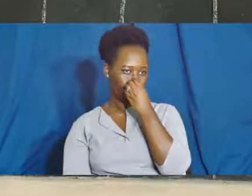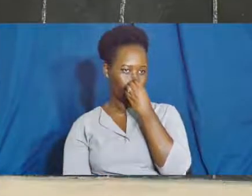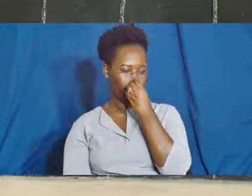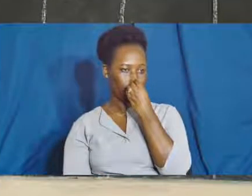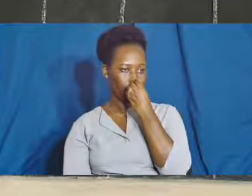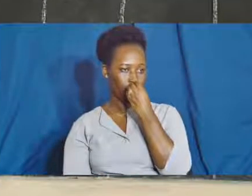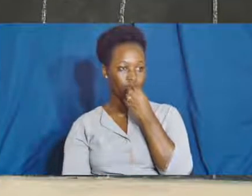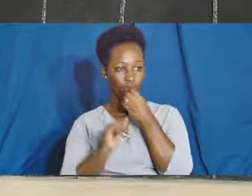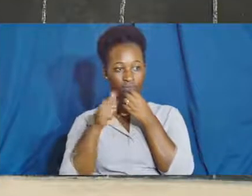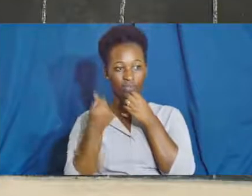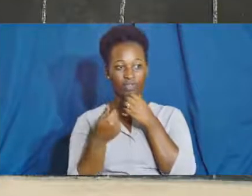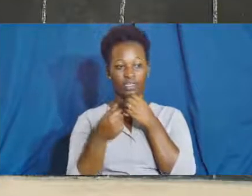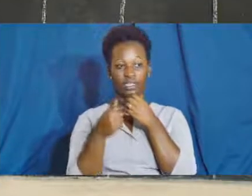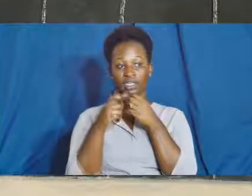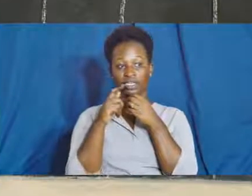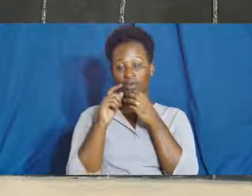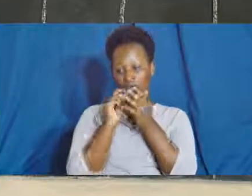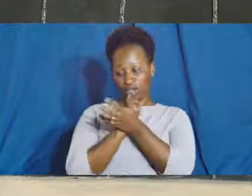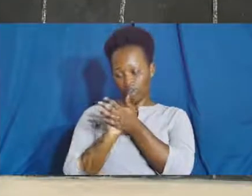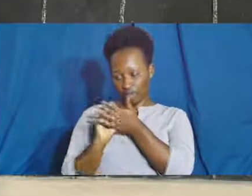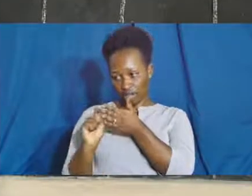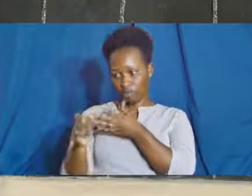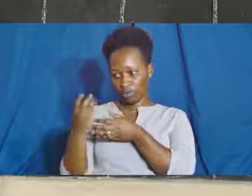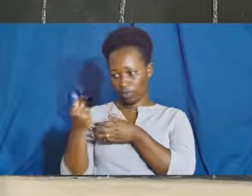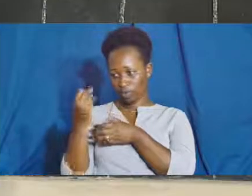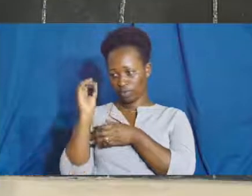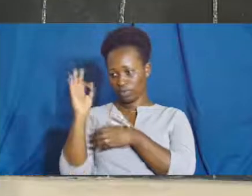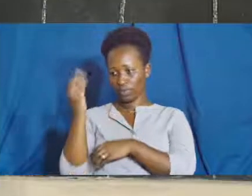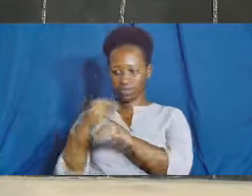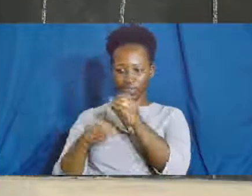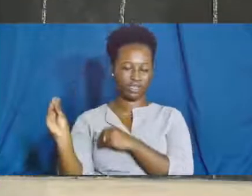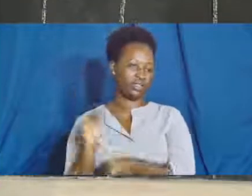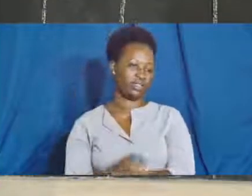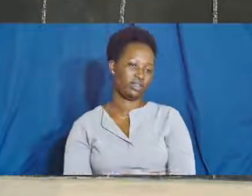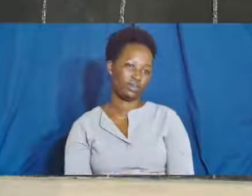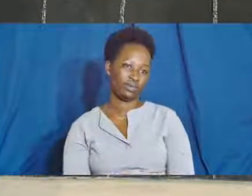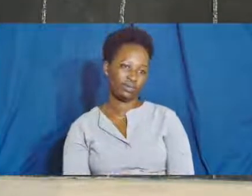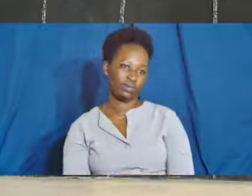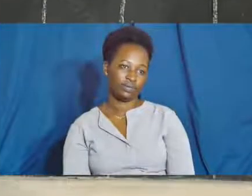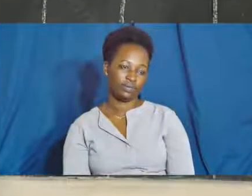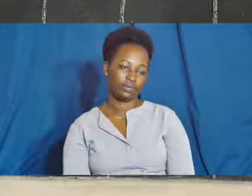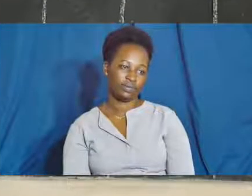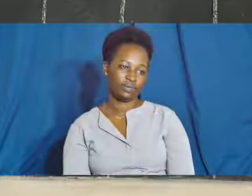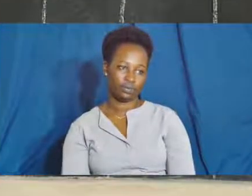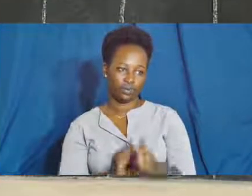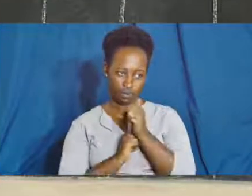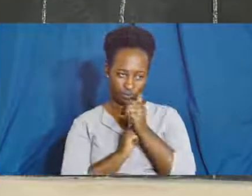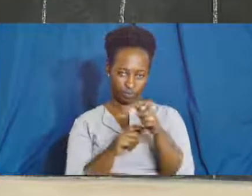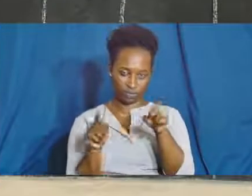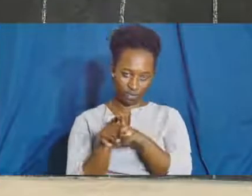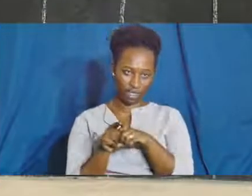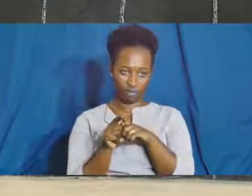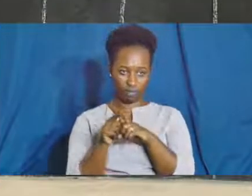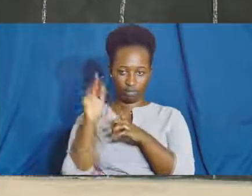sales, subtract cost of sales, which we are going to look for. Follow the same process here.